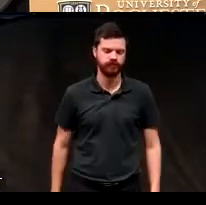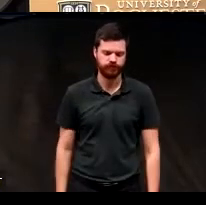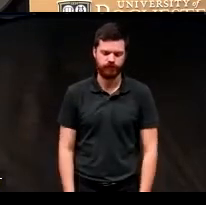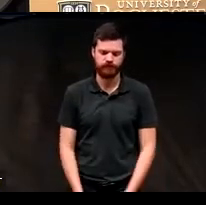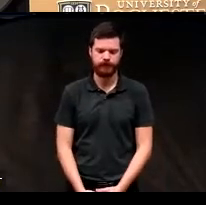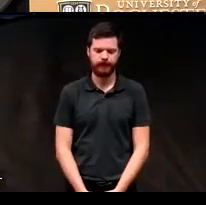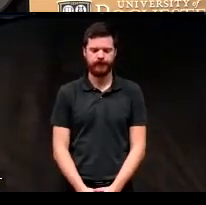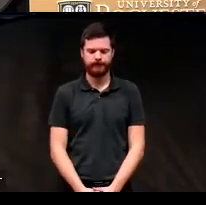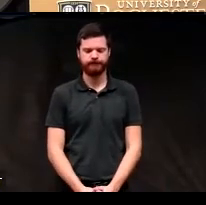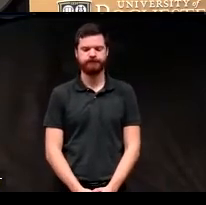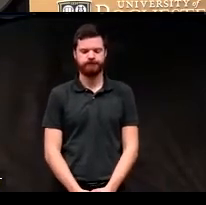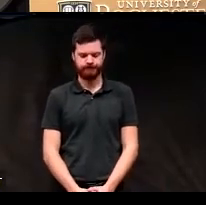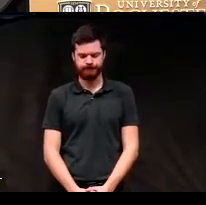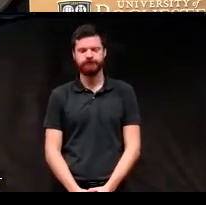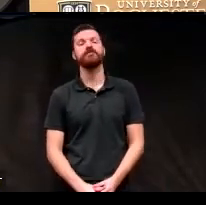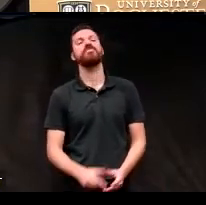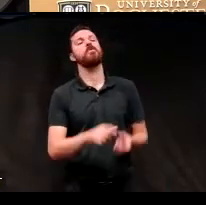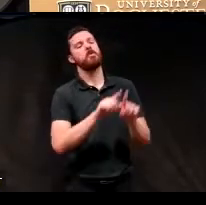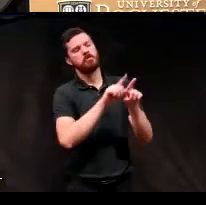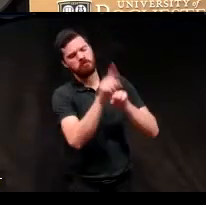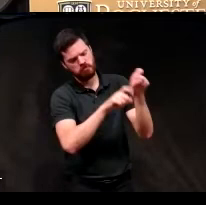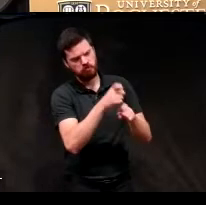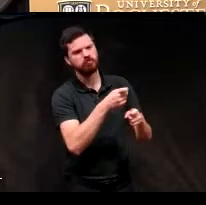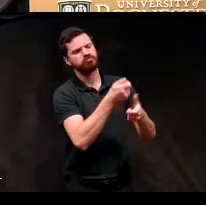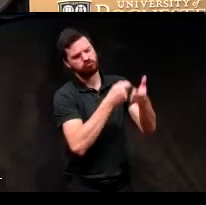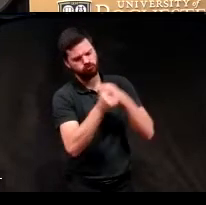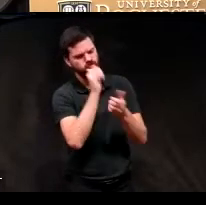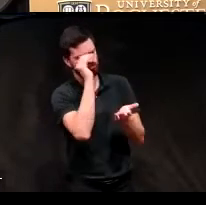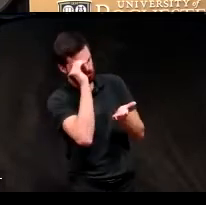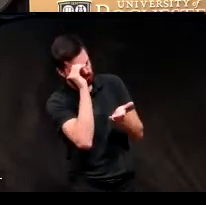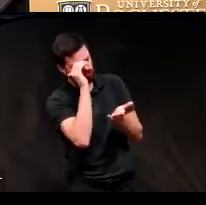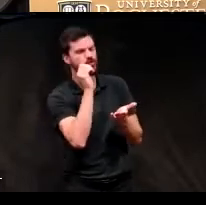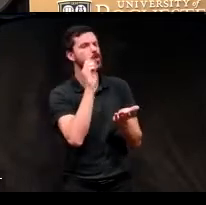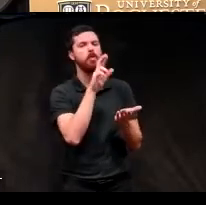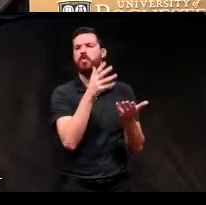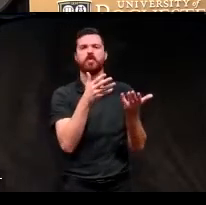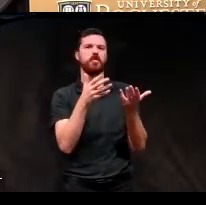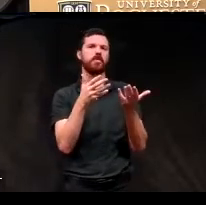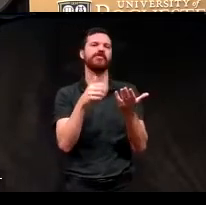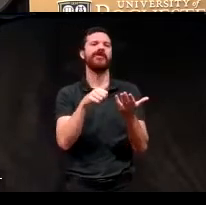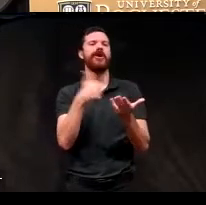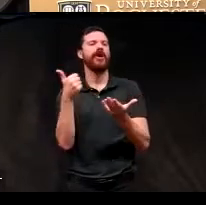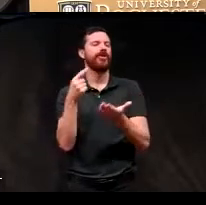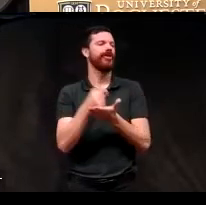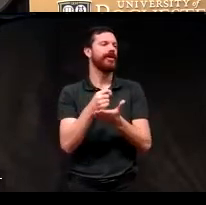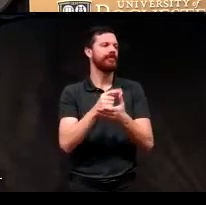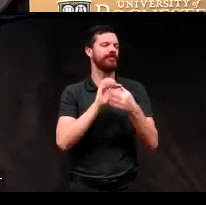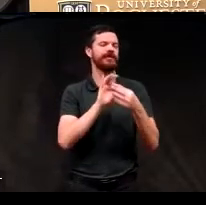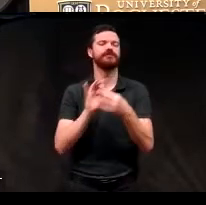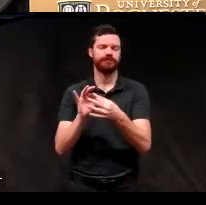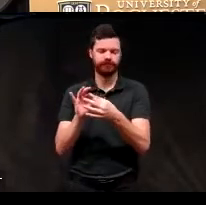So as we listen to our patients or others in the therapeutic relationship, it is